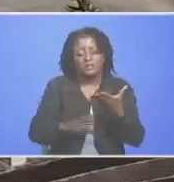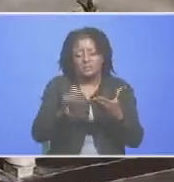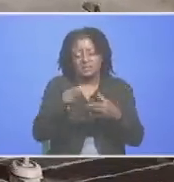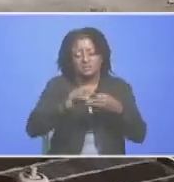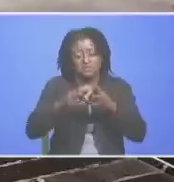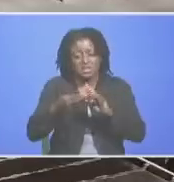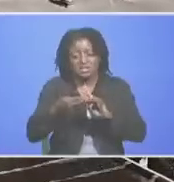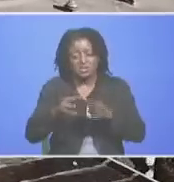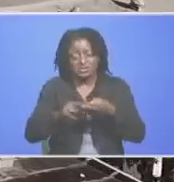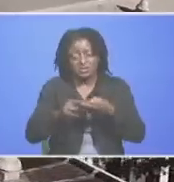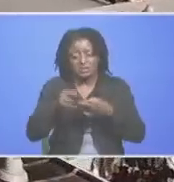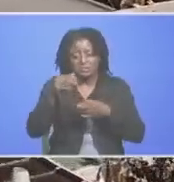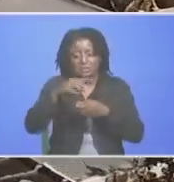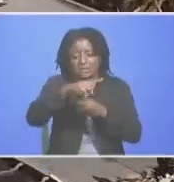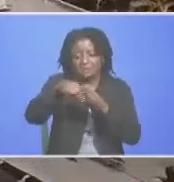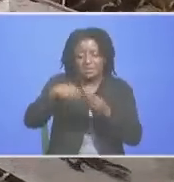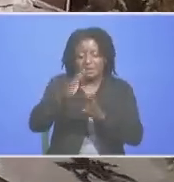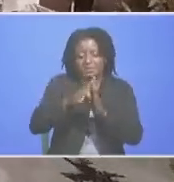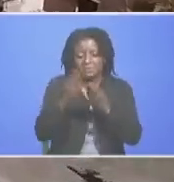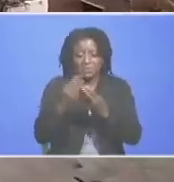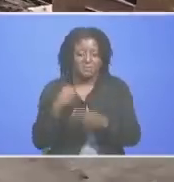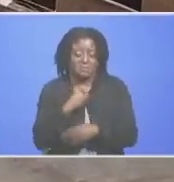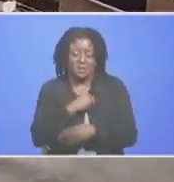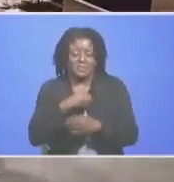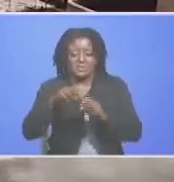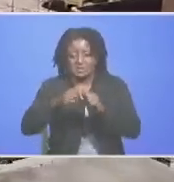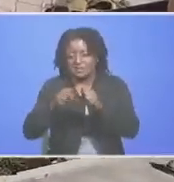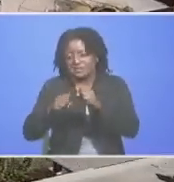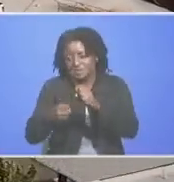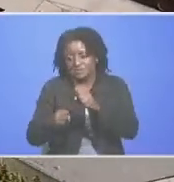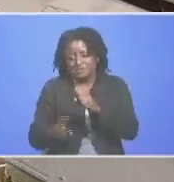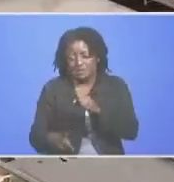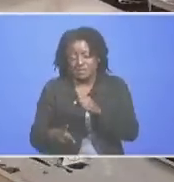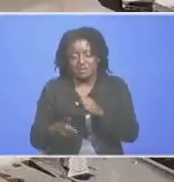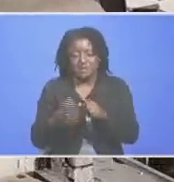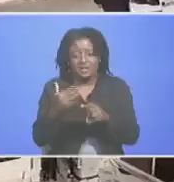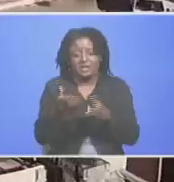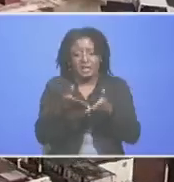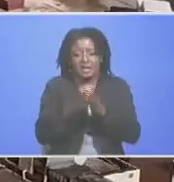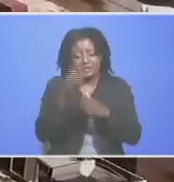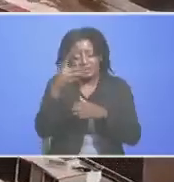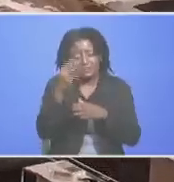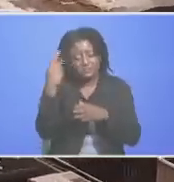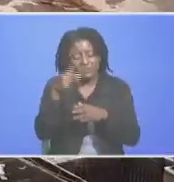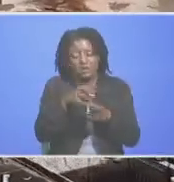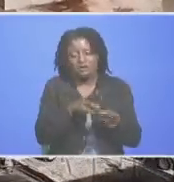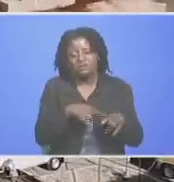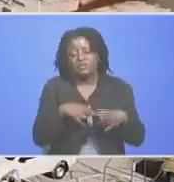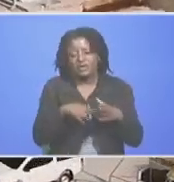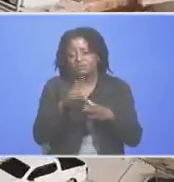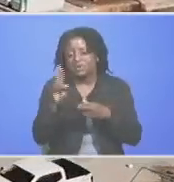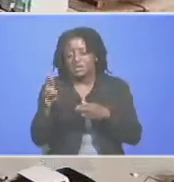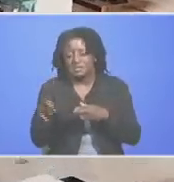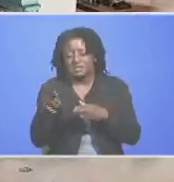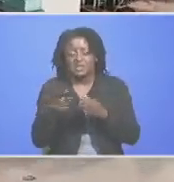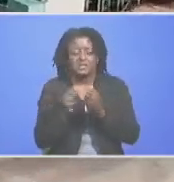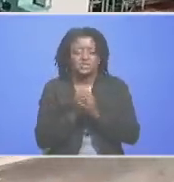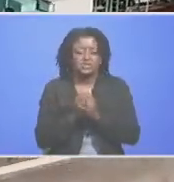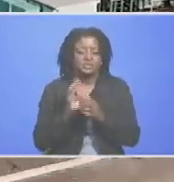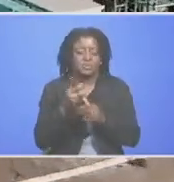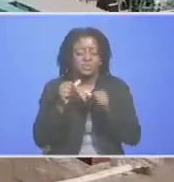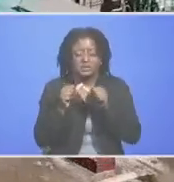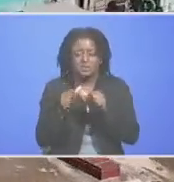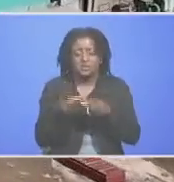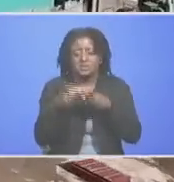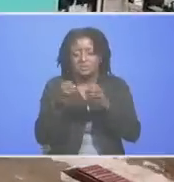deteriorated, 3 members offered their resignations. This is a developing story, and ZNS News will continue to bring details as they